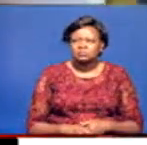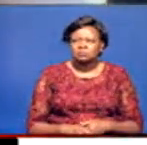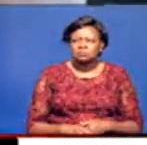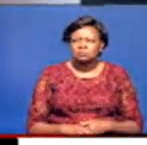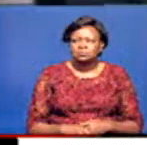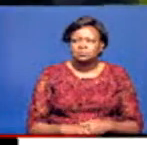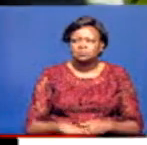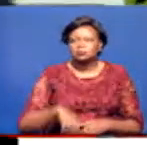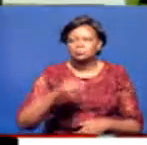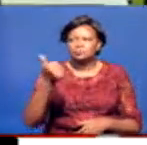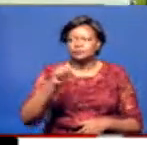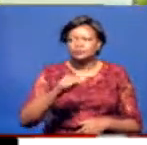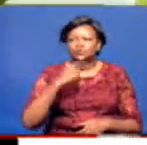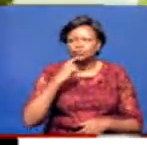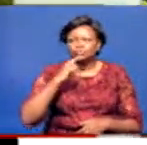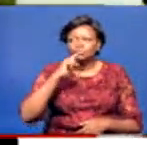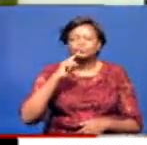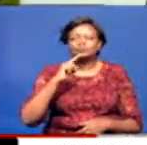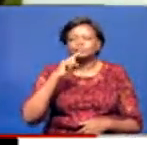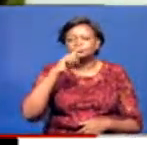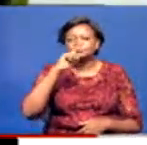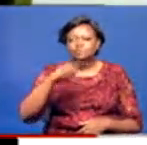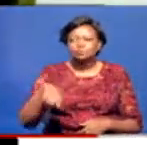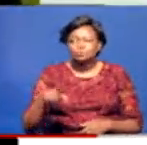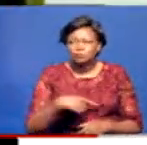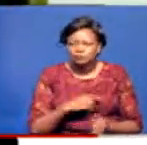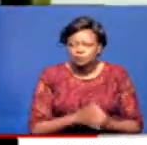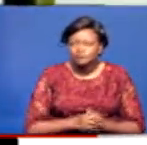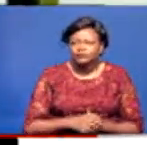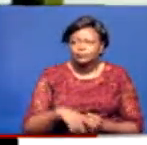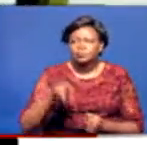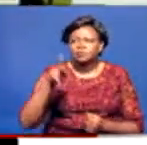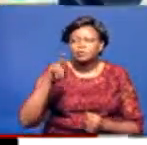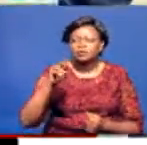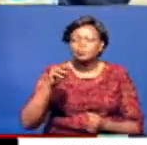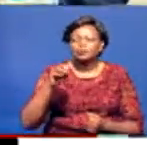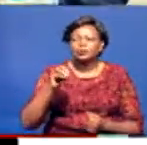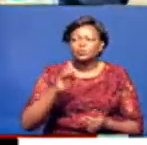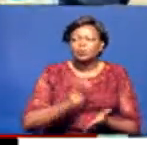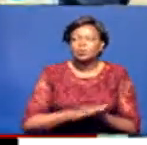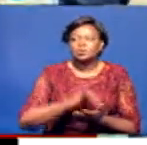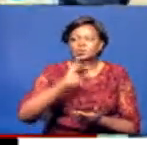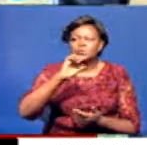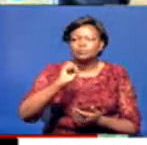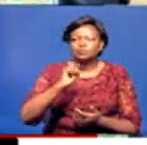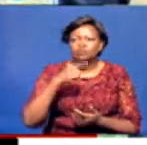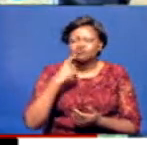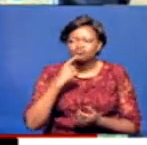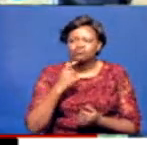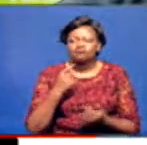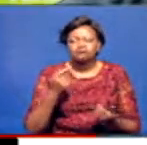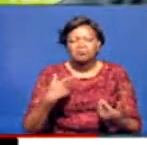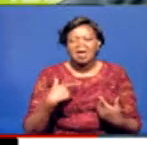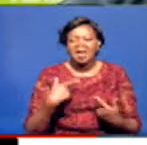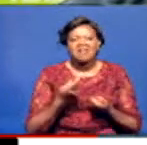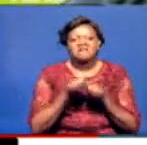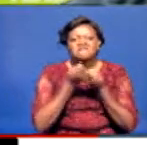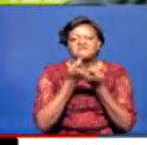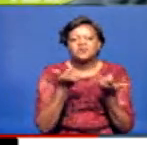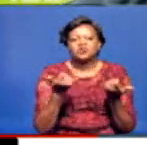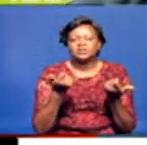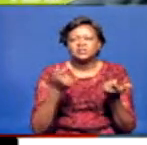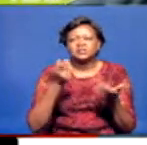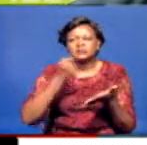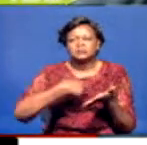Others who were disqualified included Dorothy Kemunjo and James Kamau, who had insufficient signatures. We have